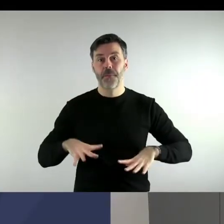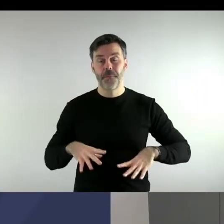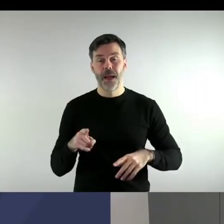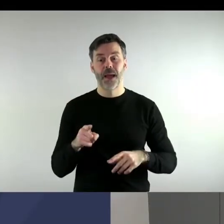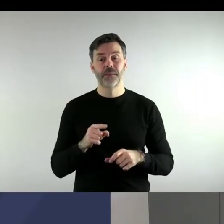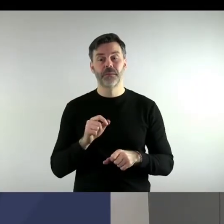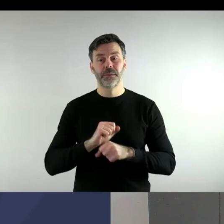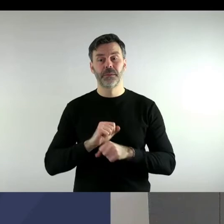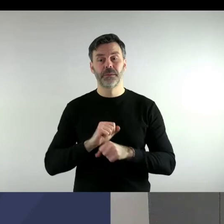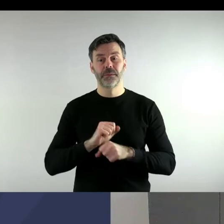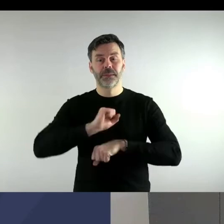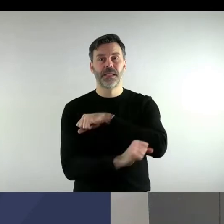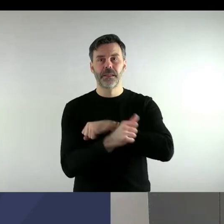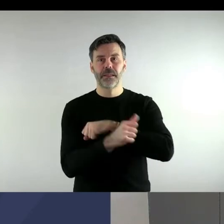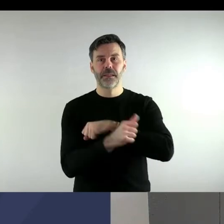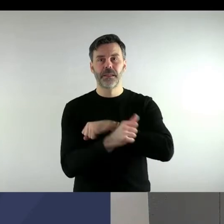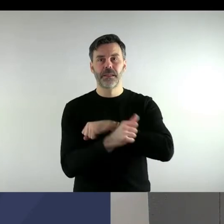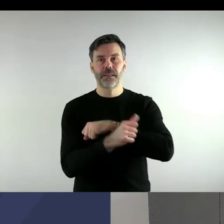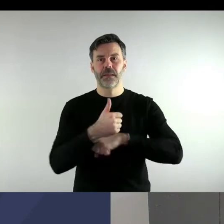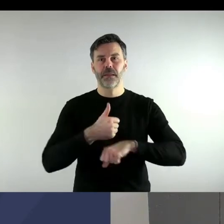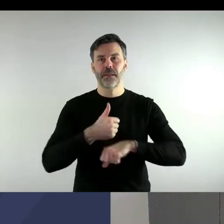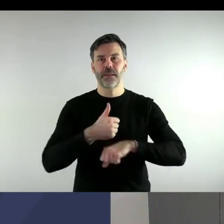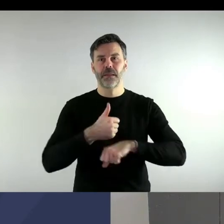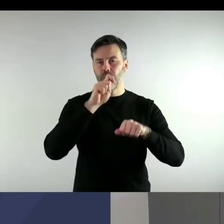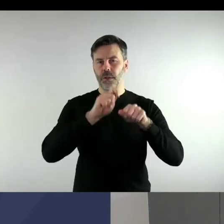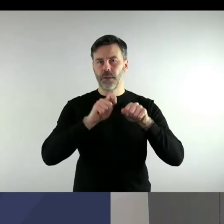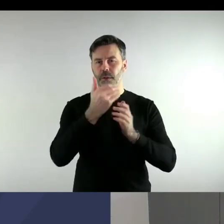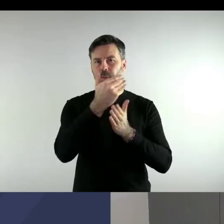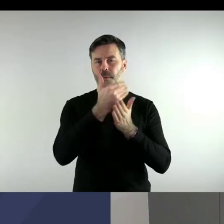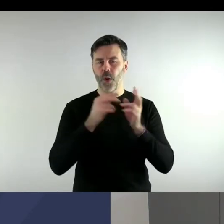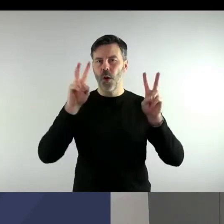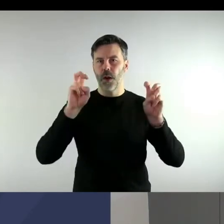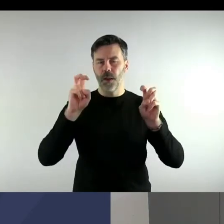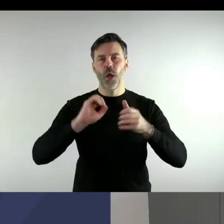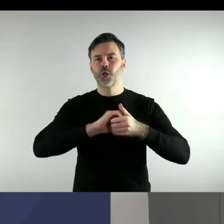You're a person who is at the same time the Deputy Head of the Crisis Management,